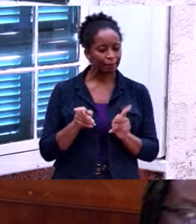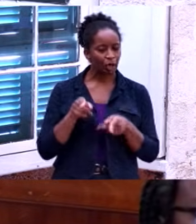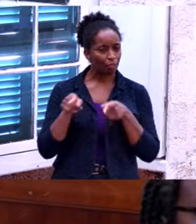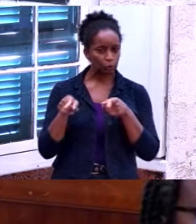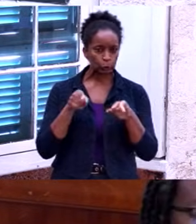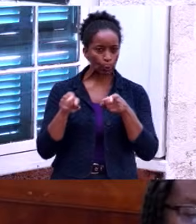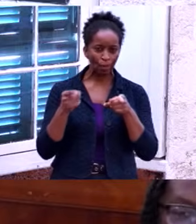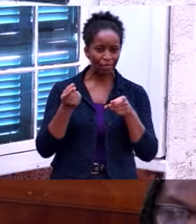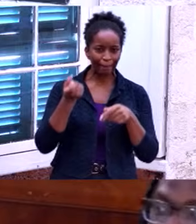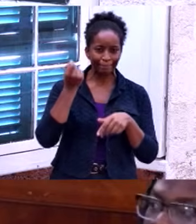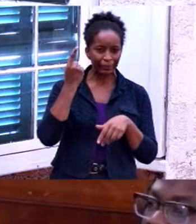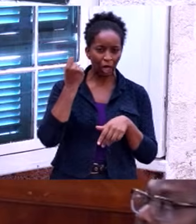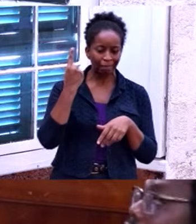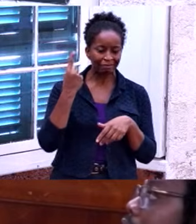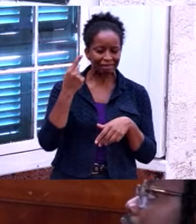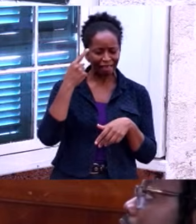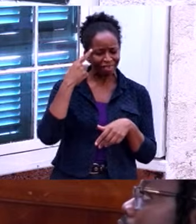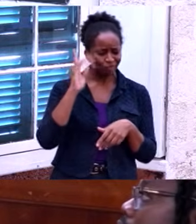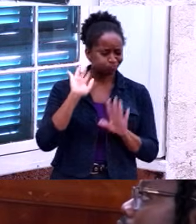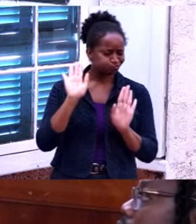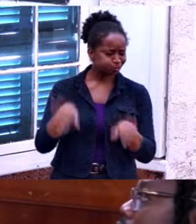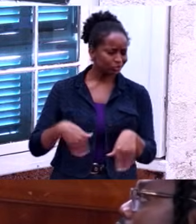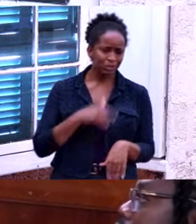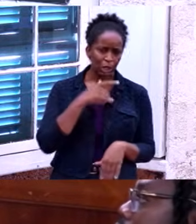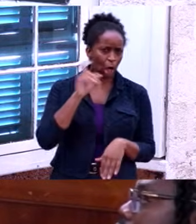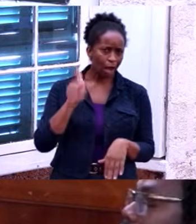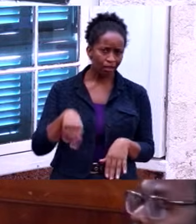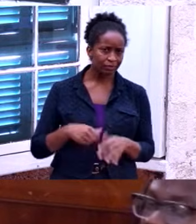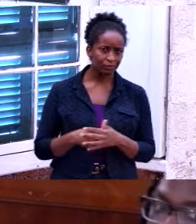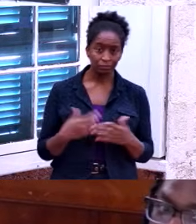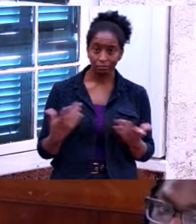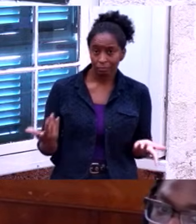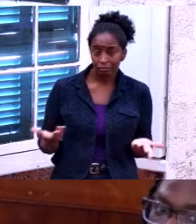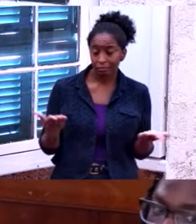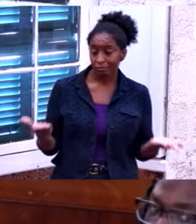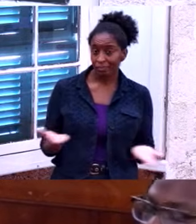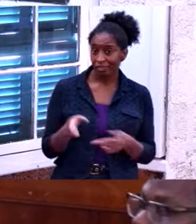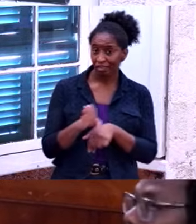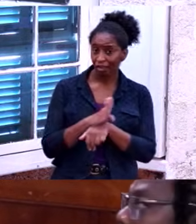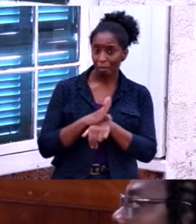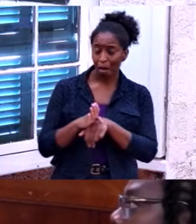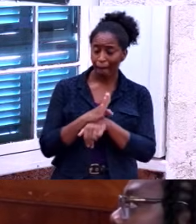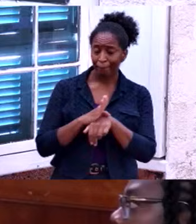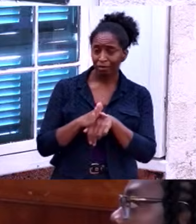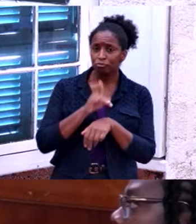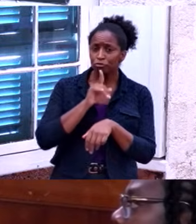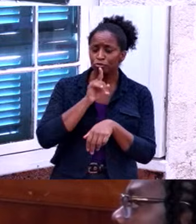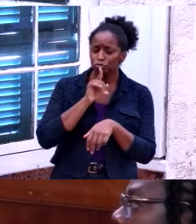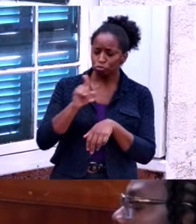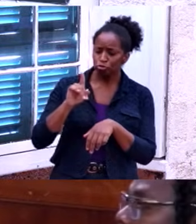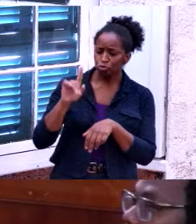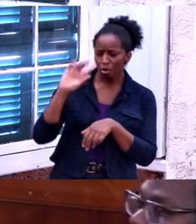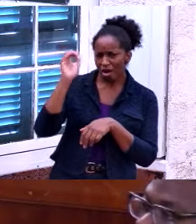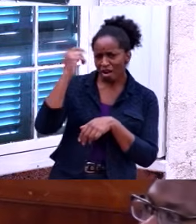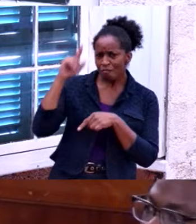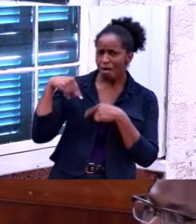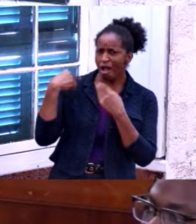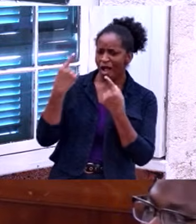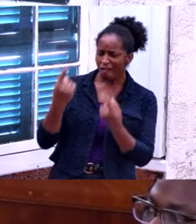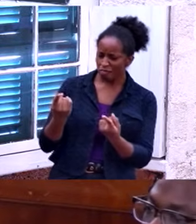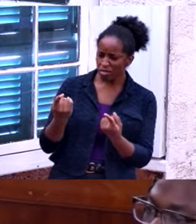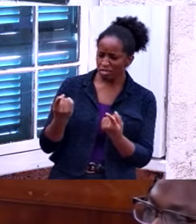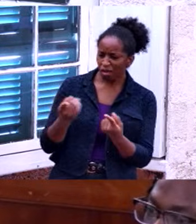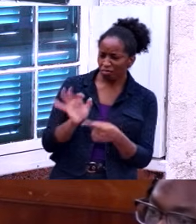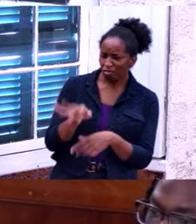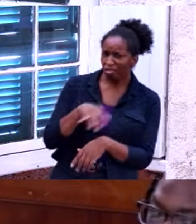is something that we have always had, in my respectful submission. And if you talk about systems of governance, anybody who wants to tell you in